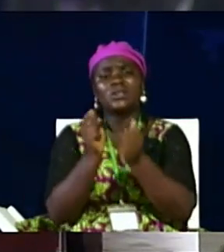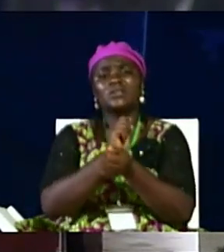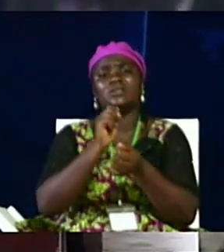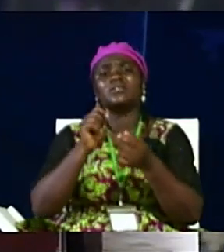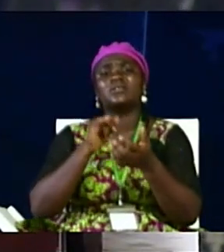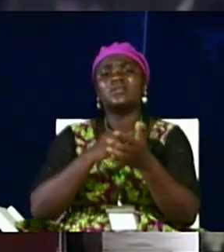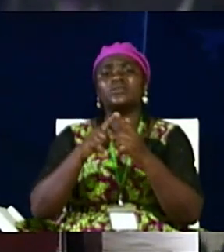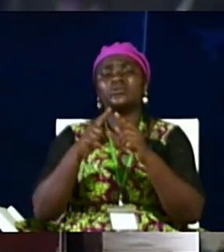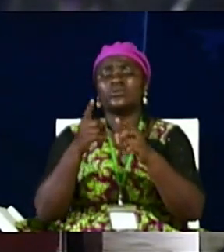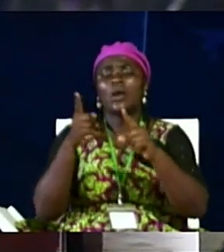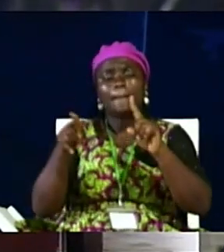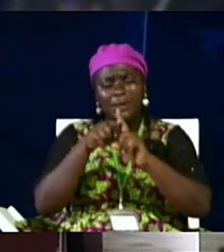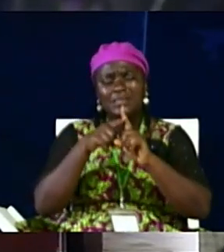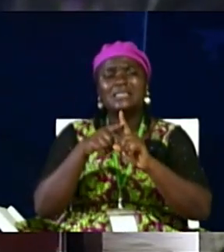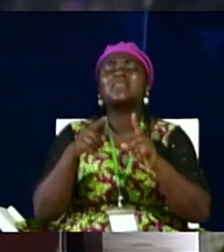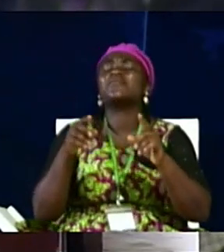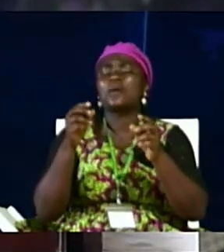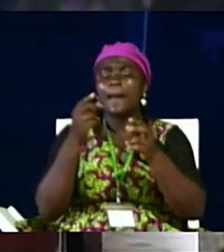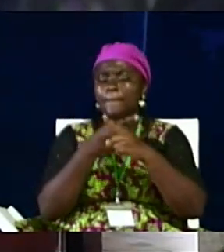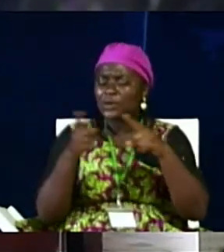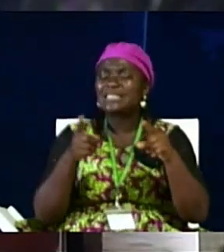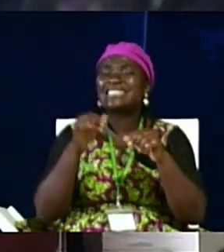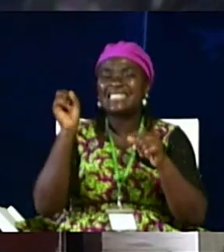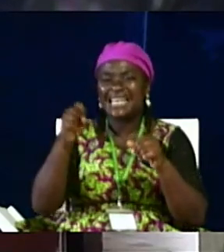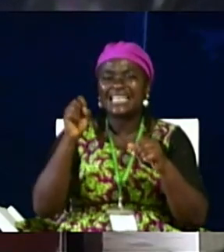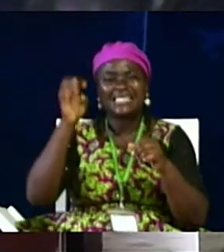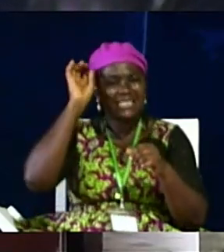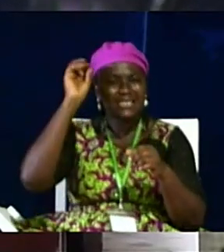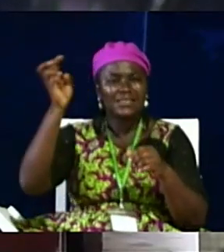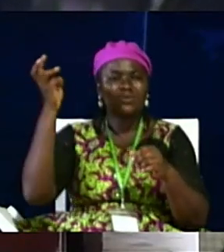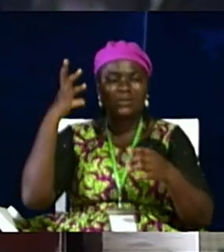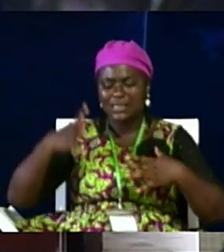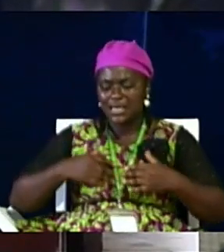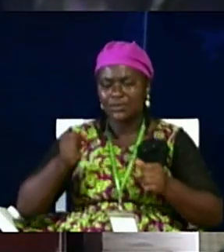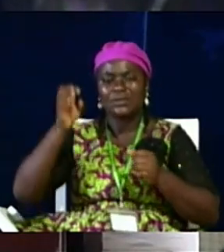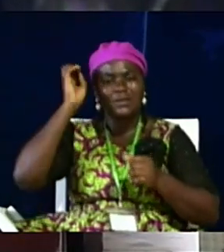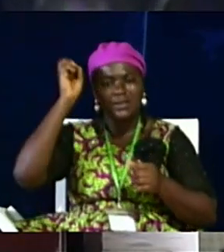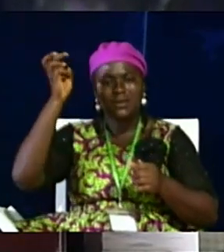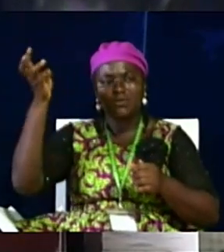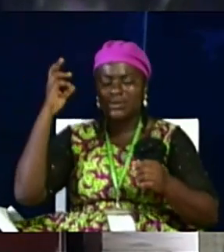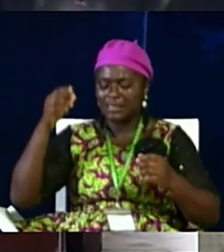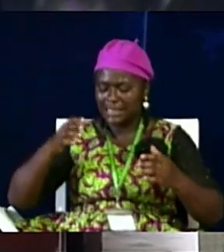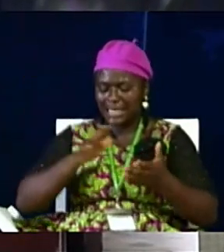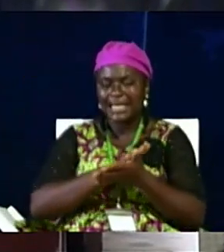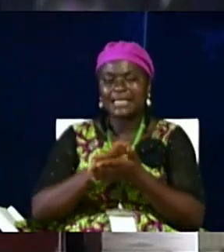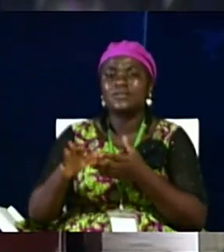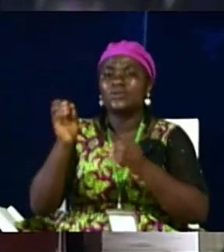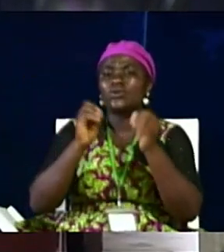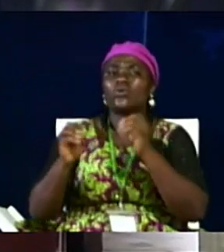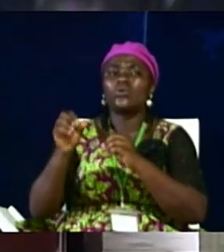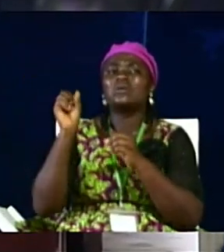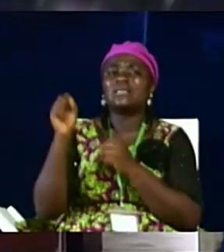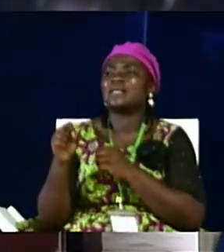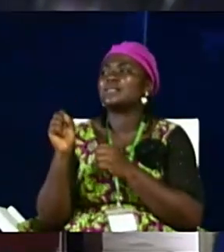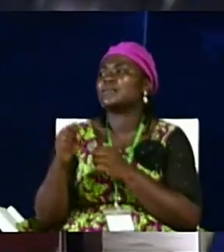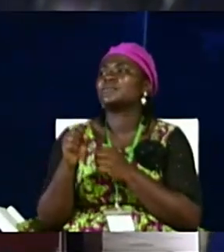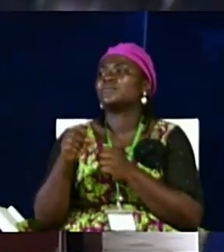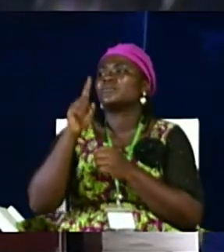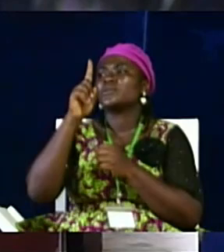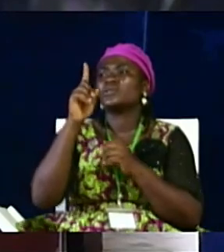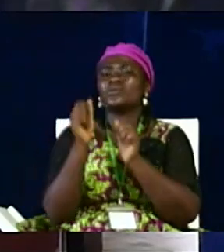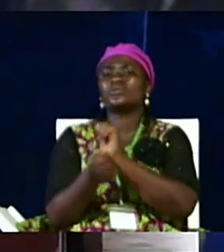But he was healed. He was cleansed. Oh, yes. You